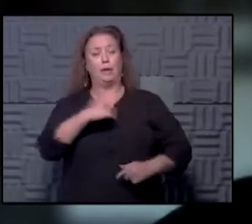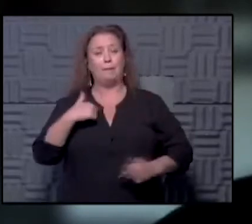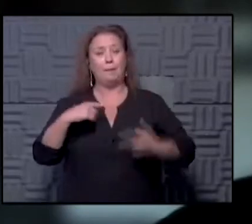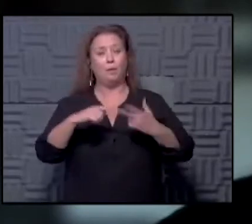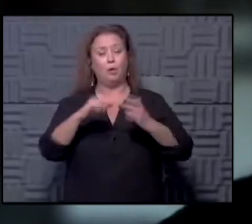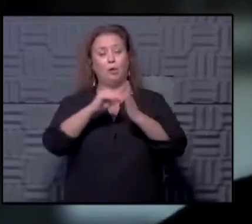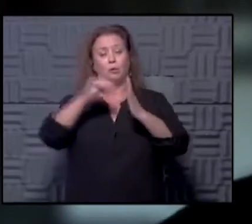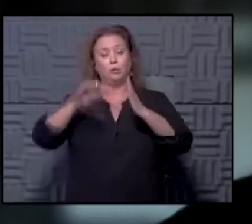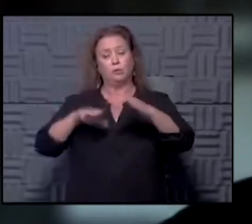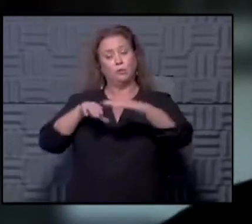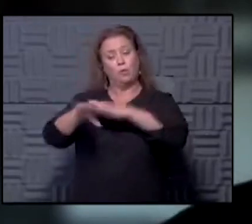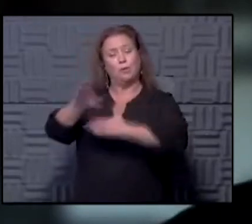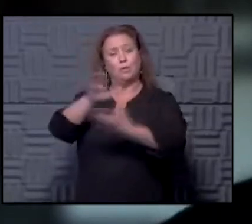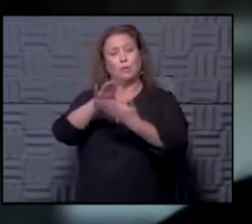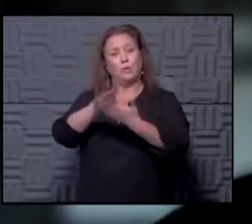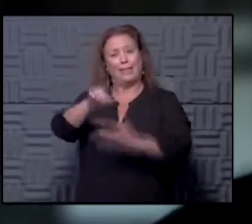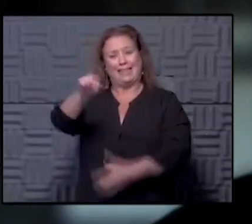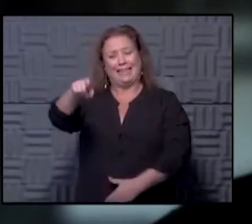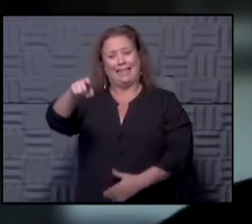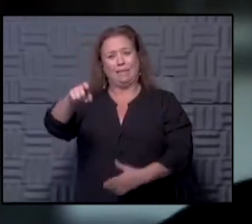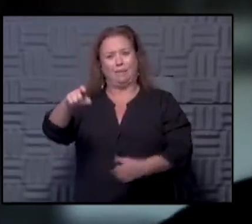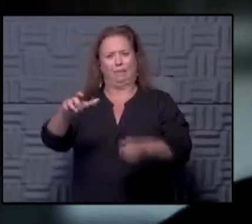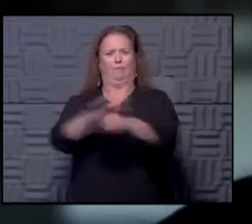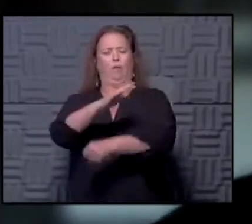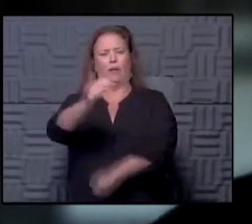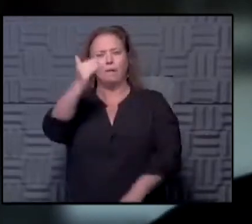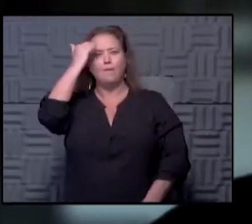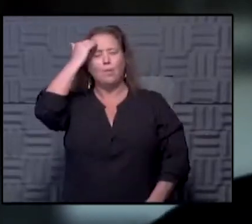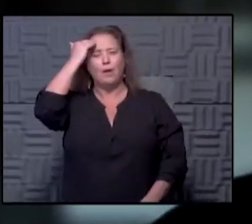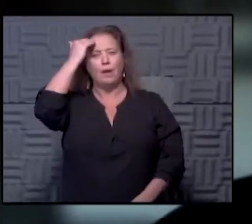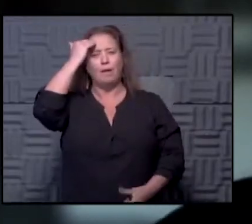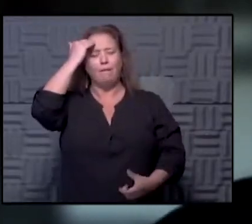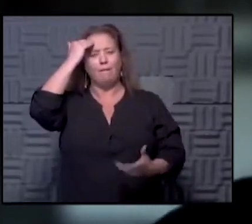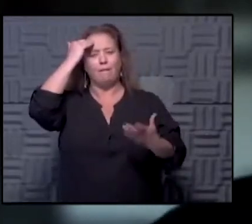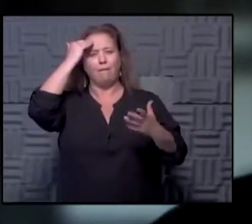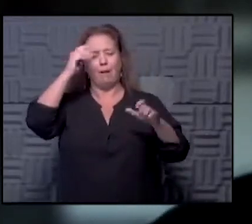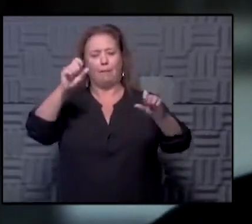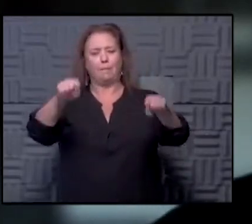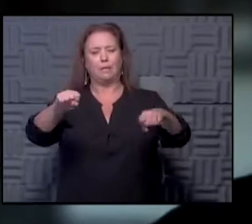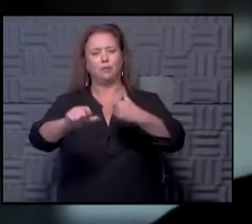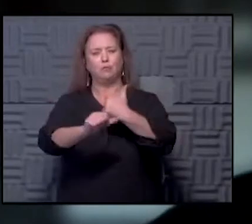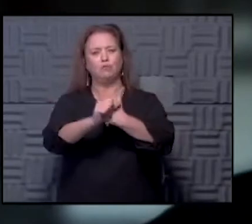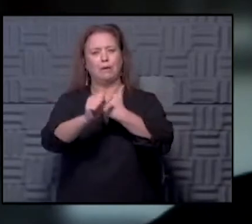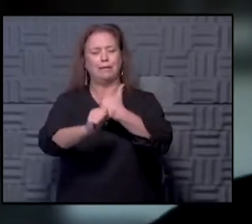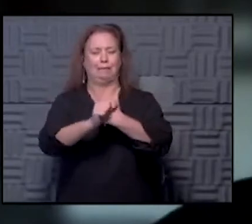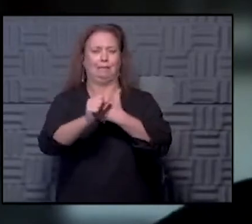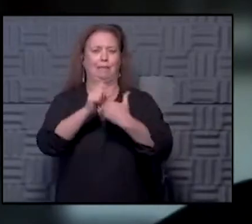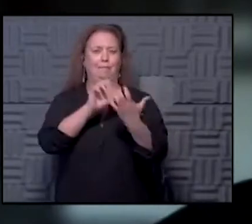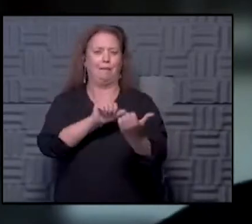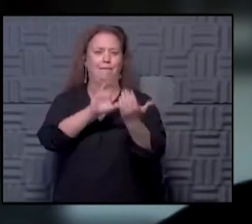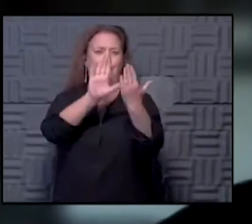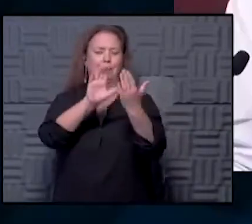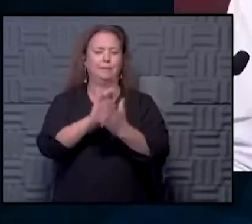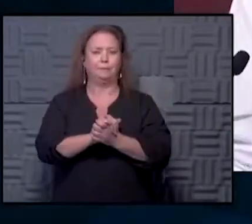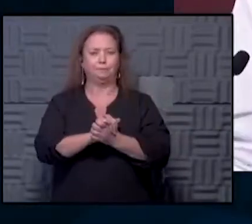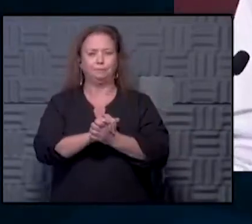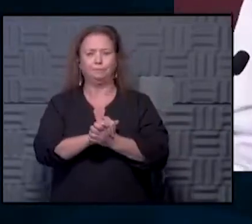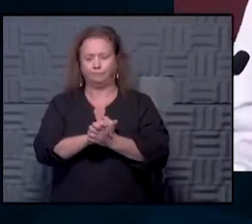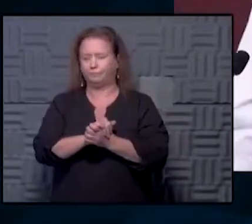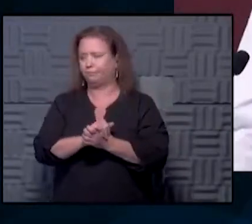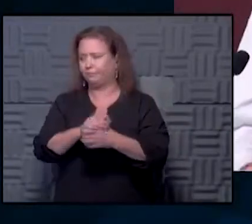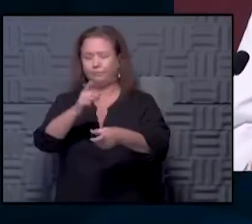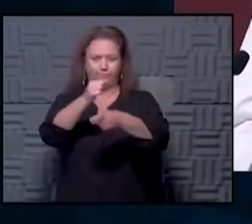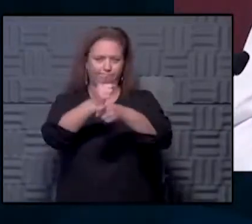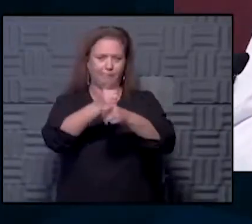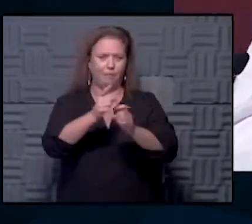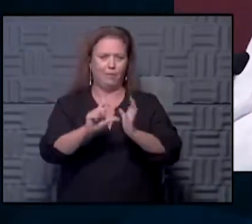going into school, I think they need to be fully informed of the potential risk that they might face. Yeah, I think that's right. You know, one of the things